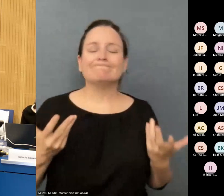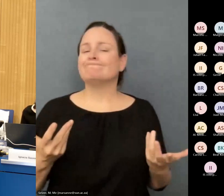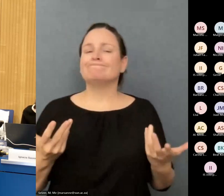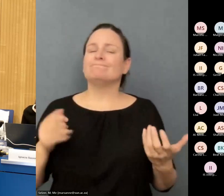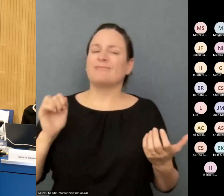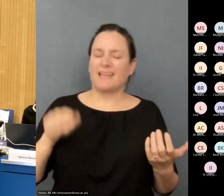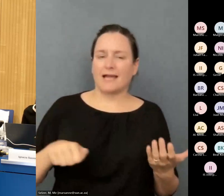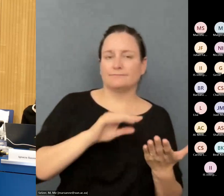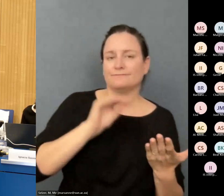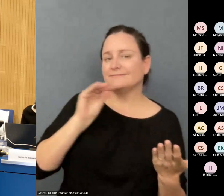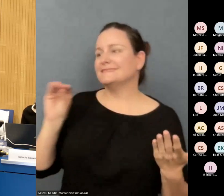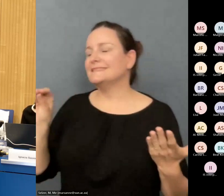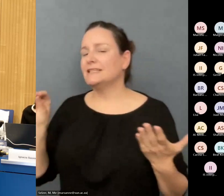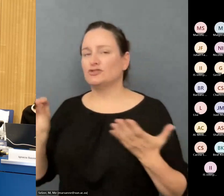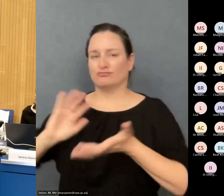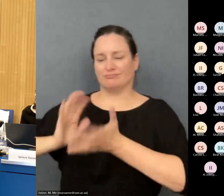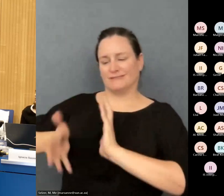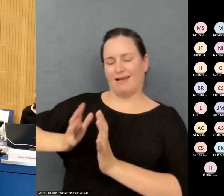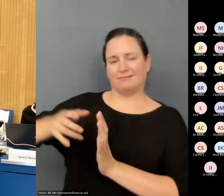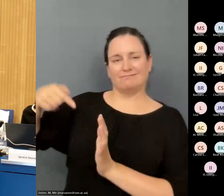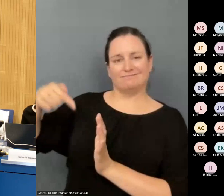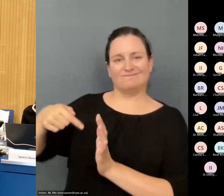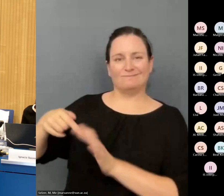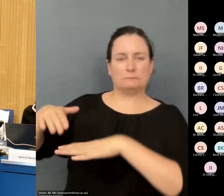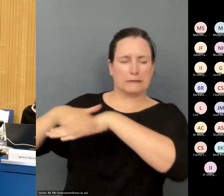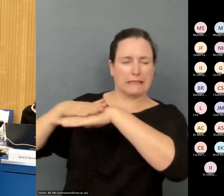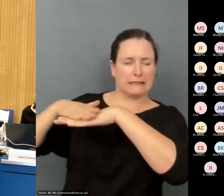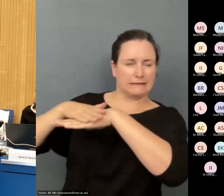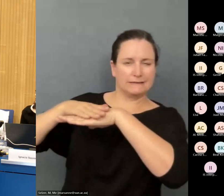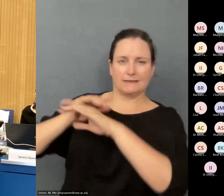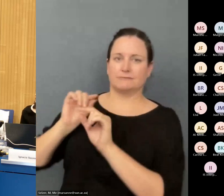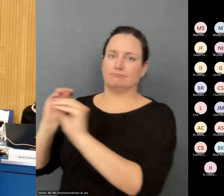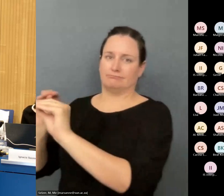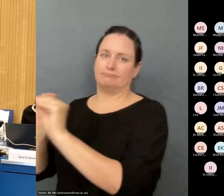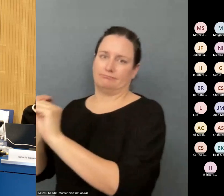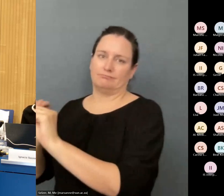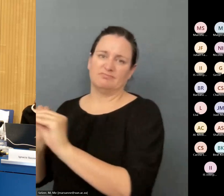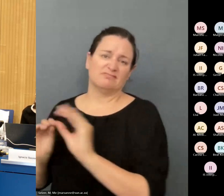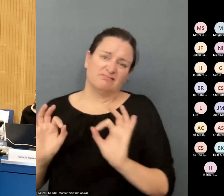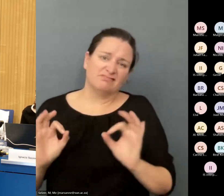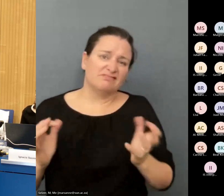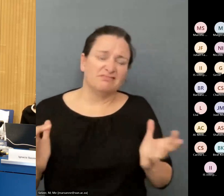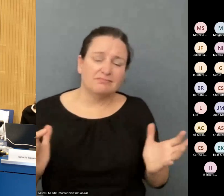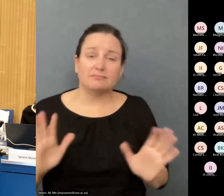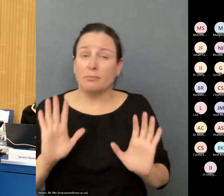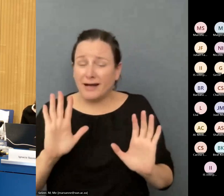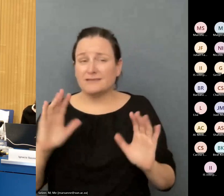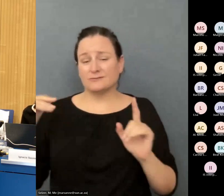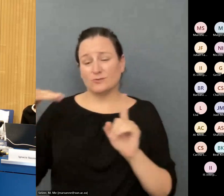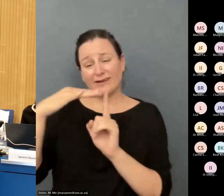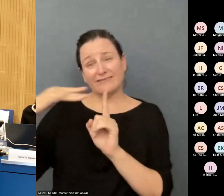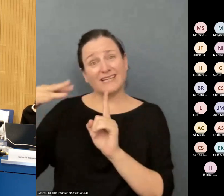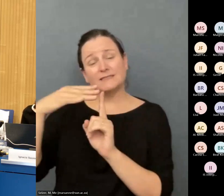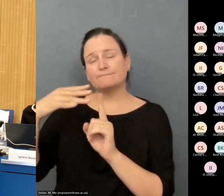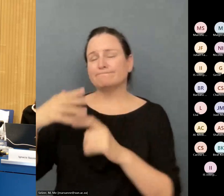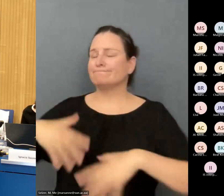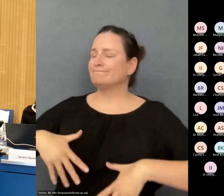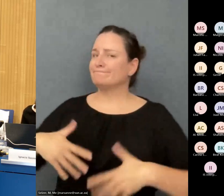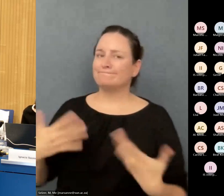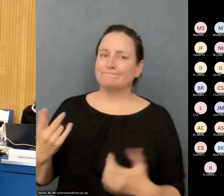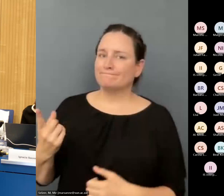just a good tool, but with this exception of the connection problem that know everybody,